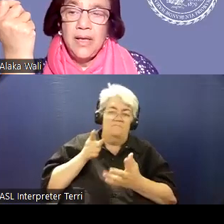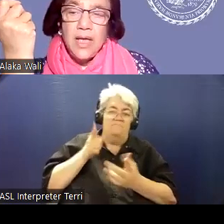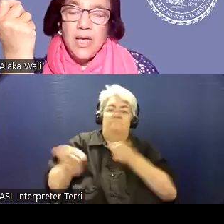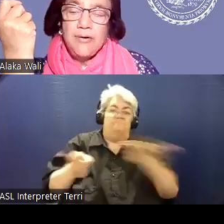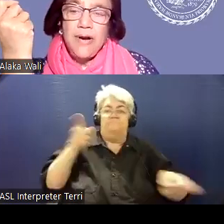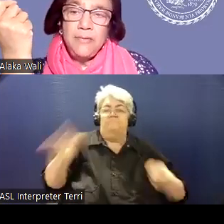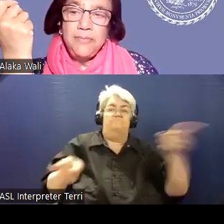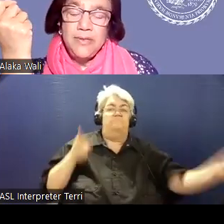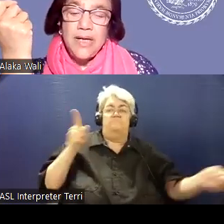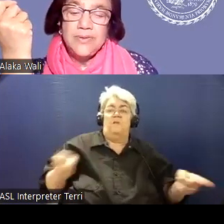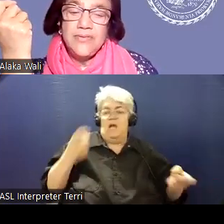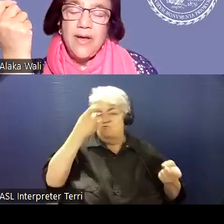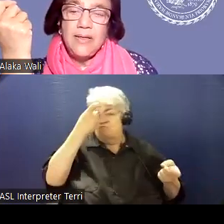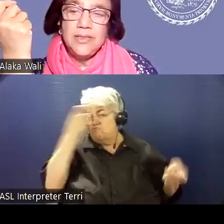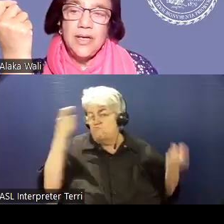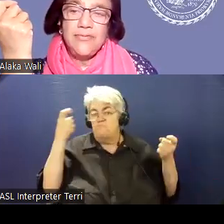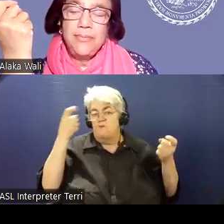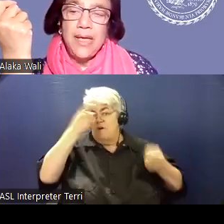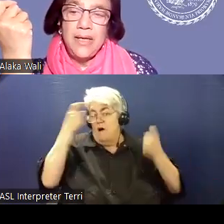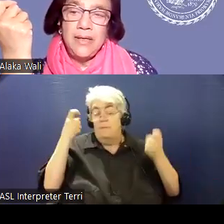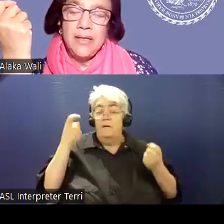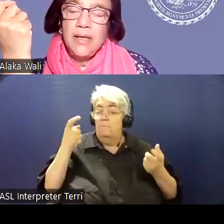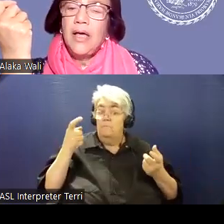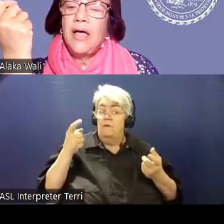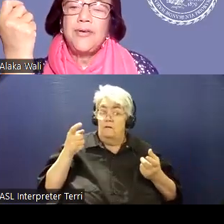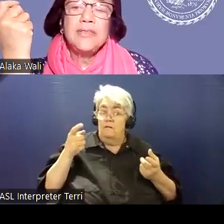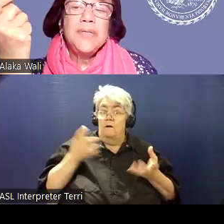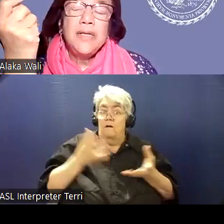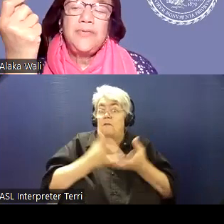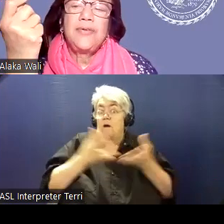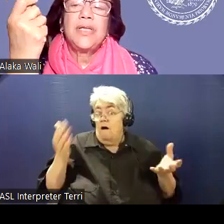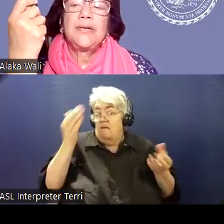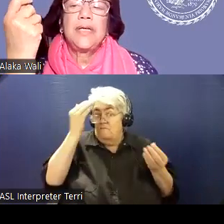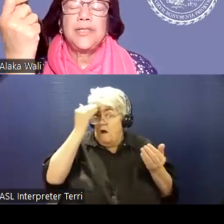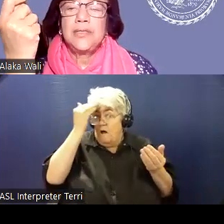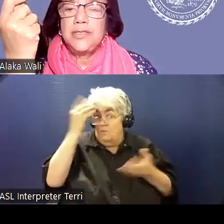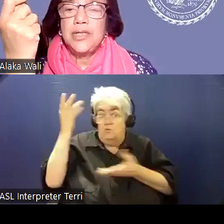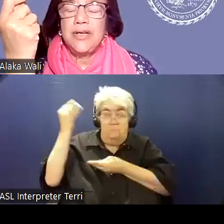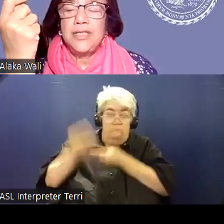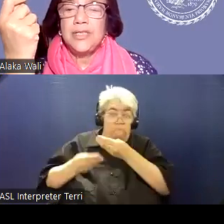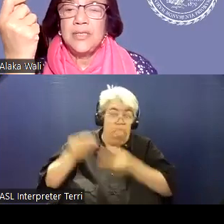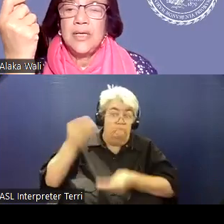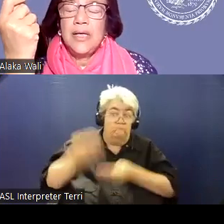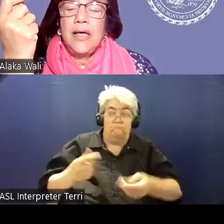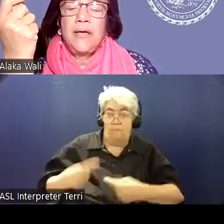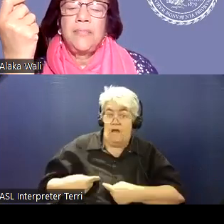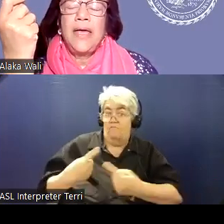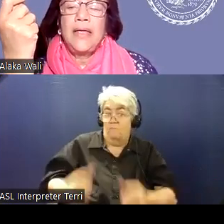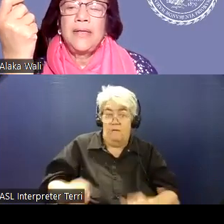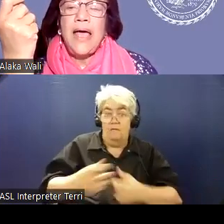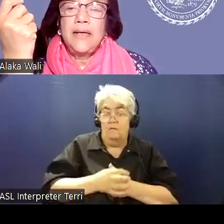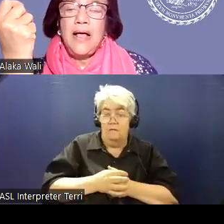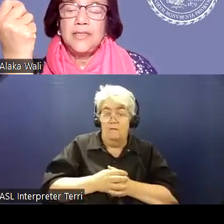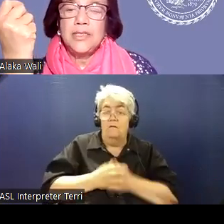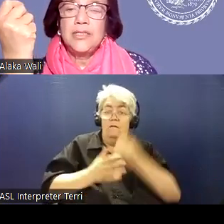been, incredible amounts of knowledge have remained transmitted from generation to generation.